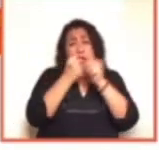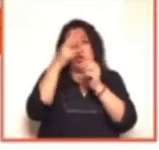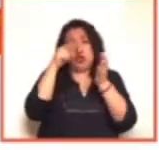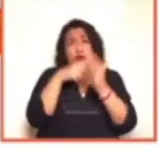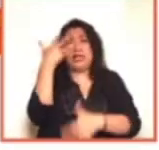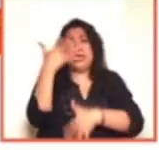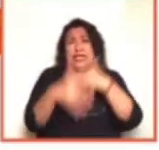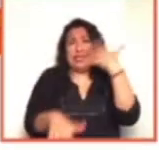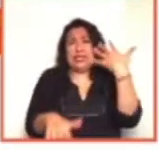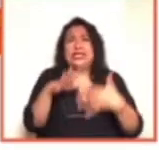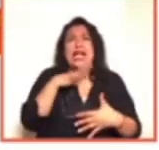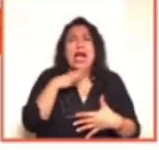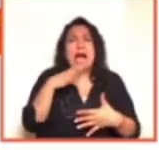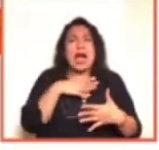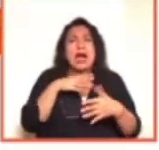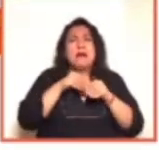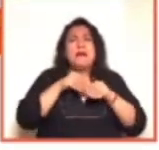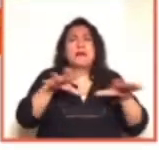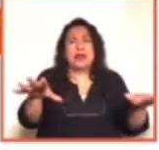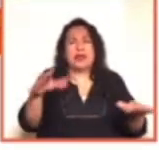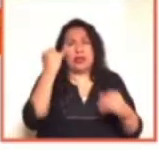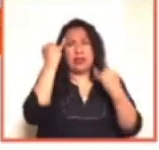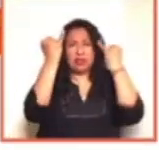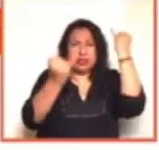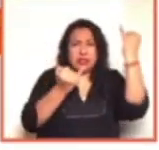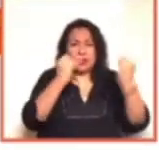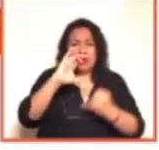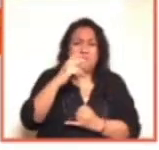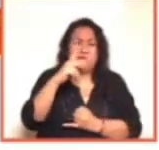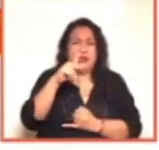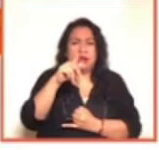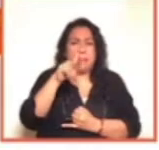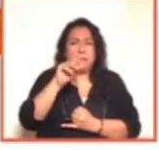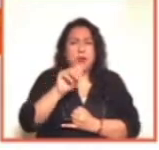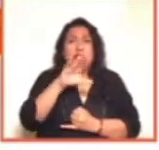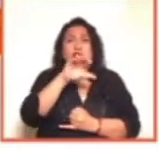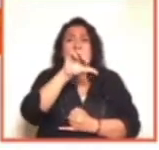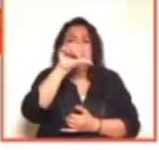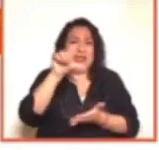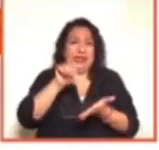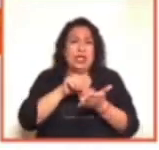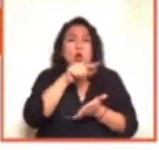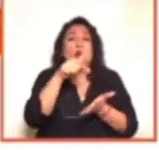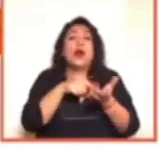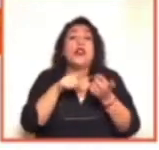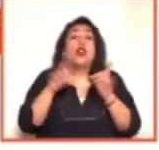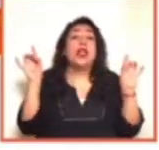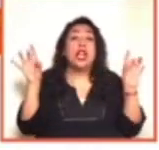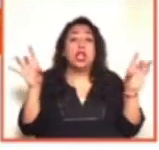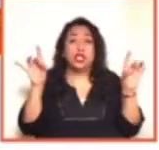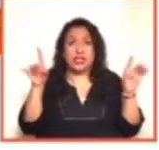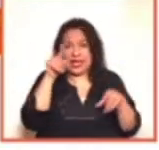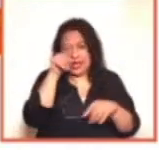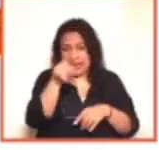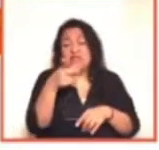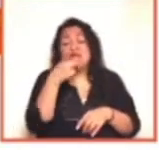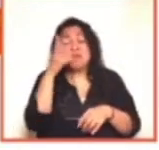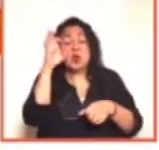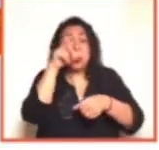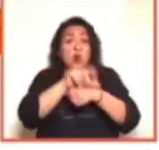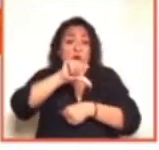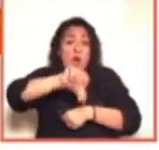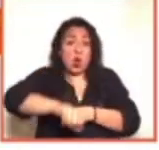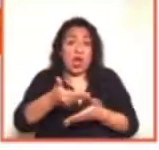de marketing creativo Champion City, con sede en Los Ángeles. Destaca el papel que la cultura ha jugado ante la crisis del